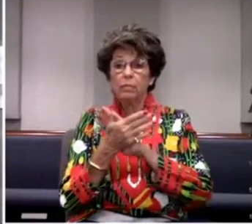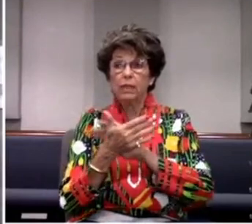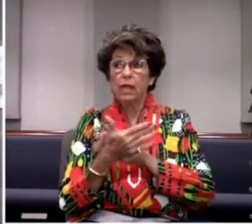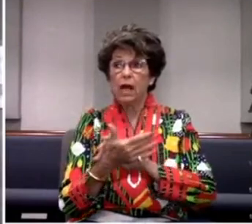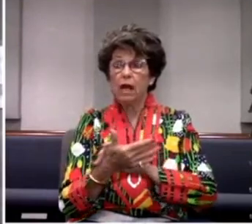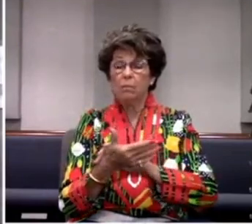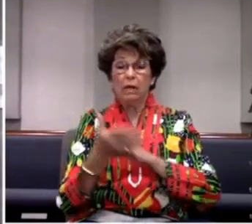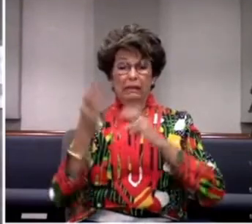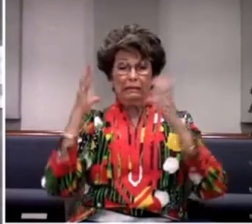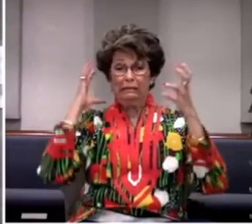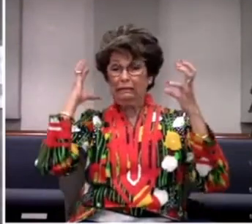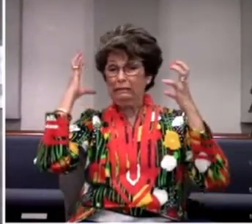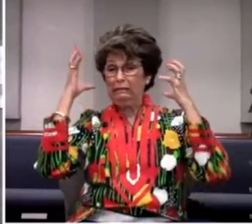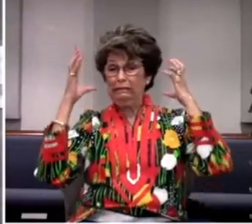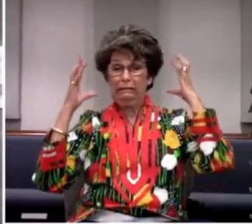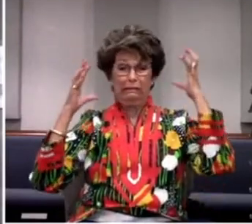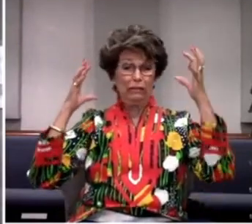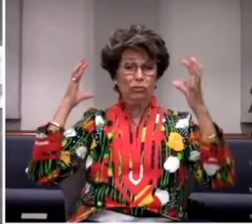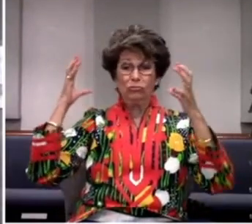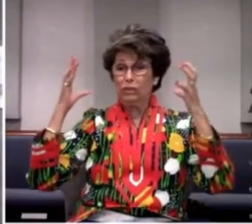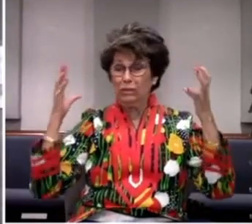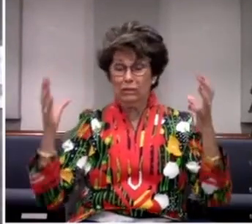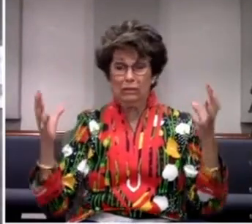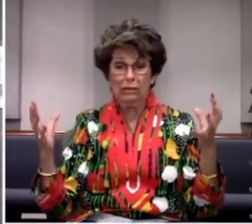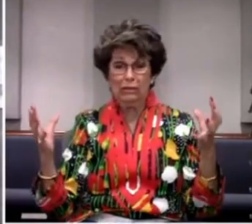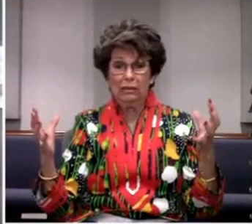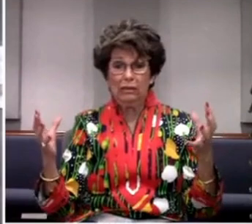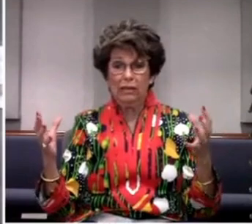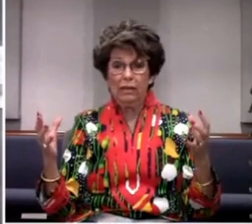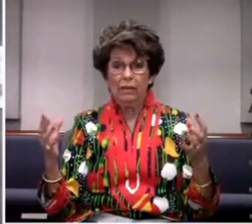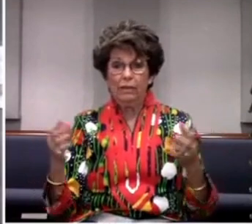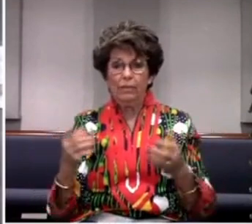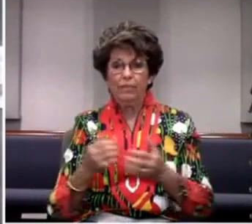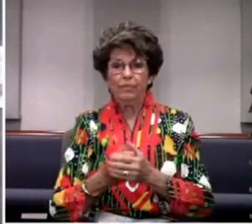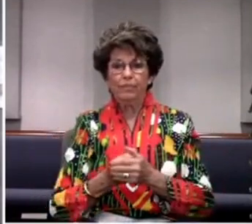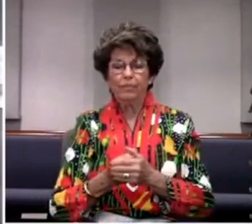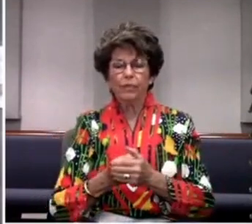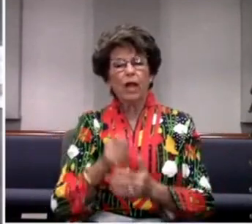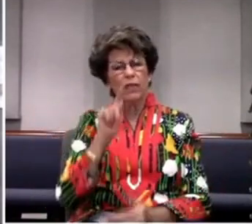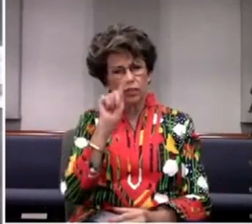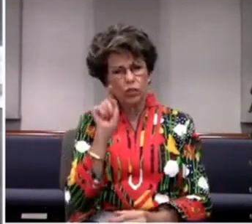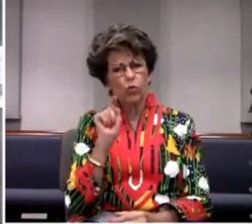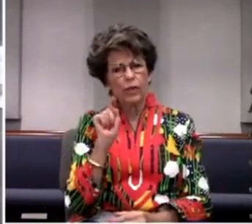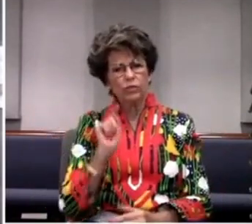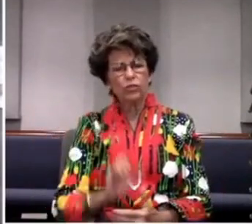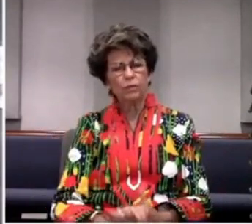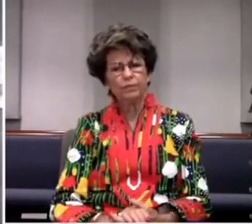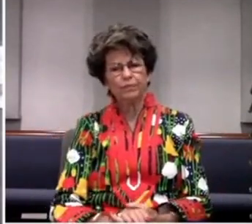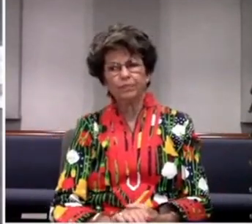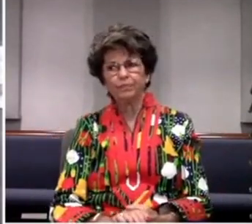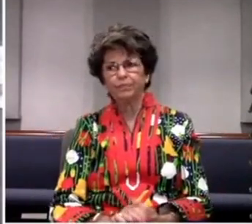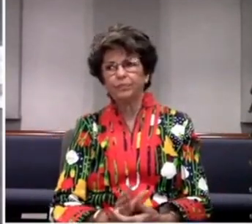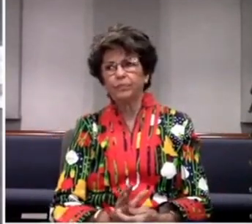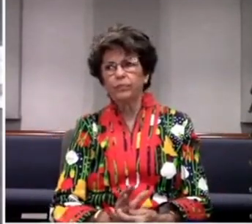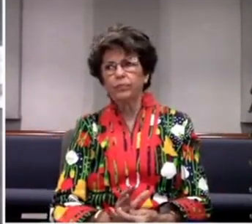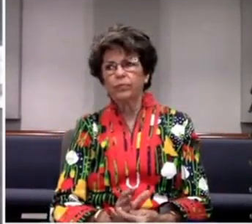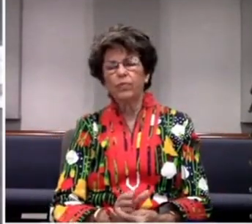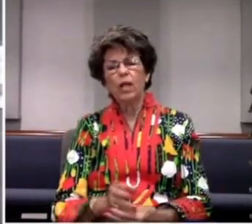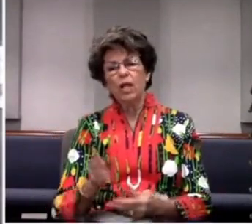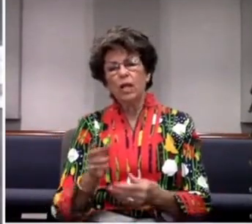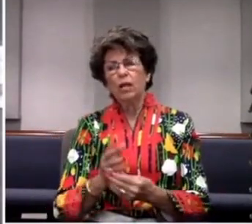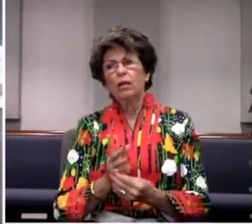up. This brings us to the age-old question that people want to